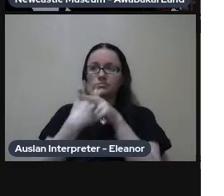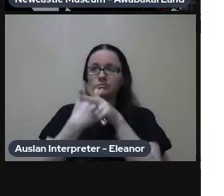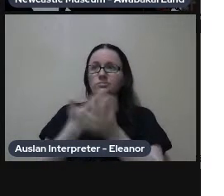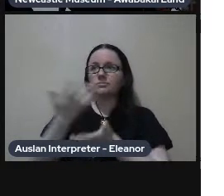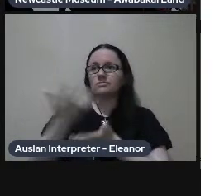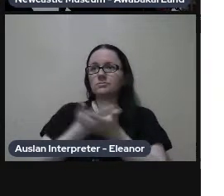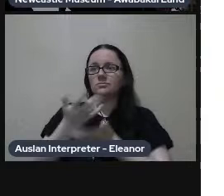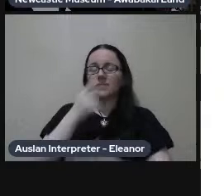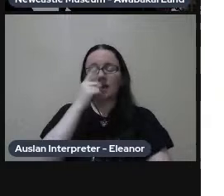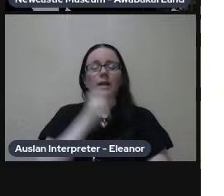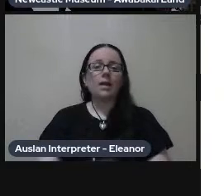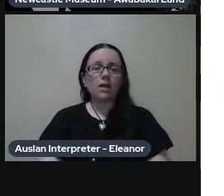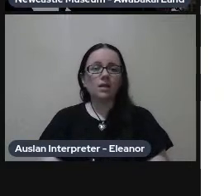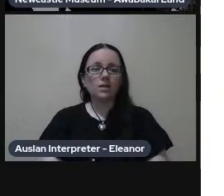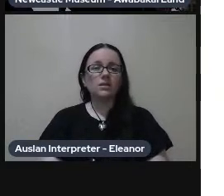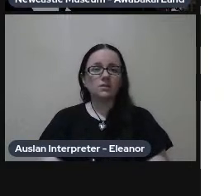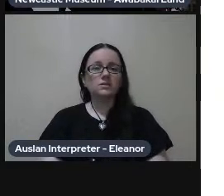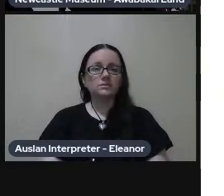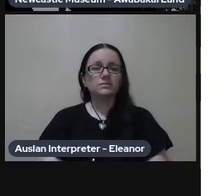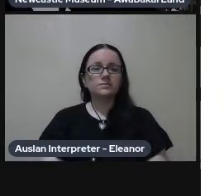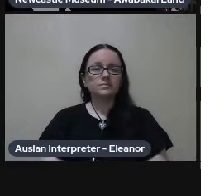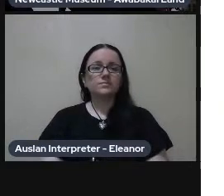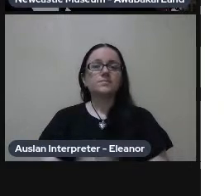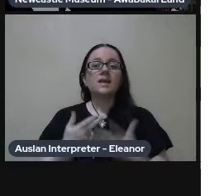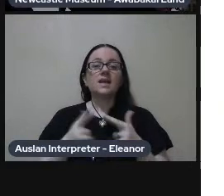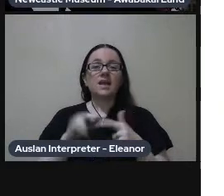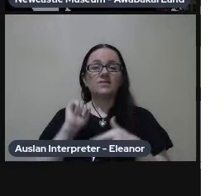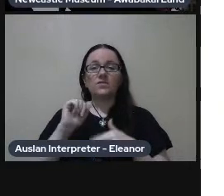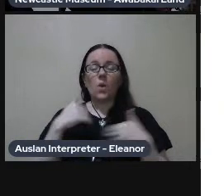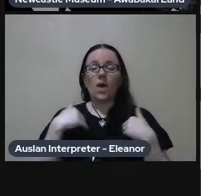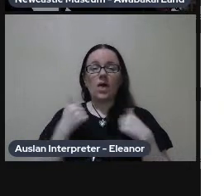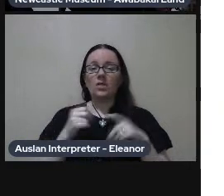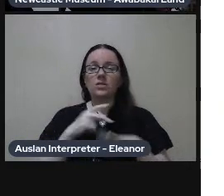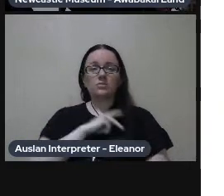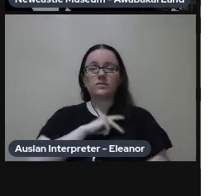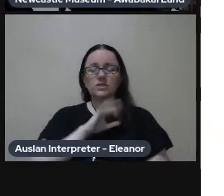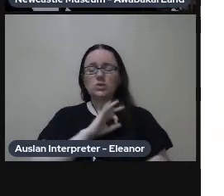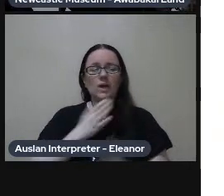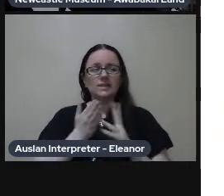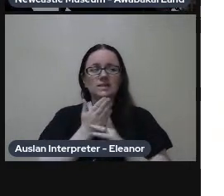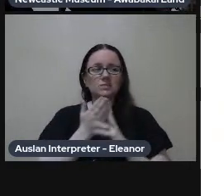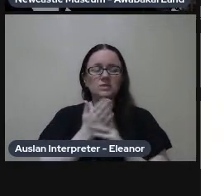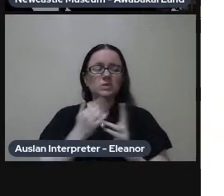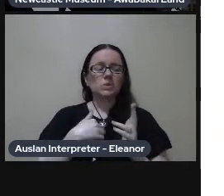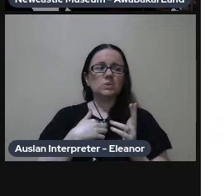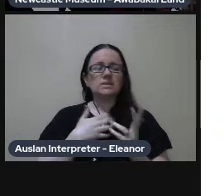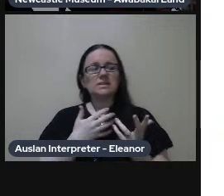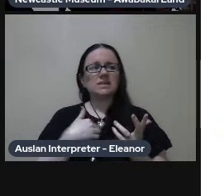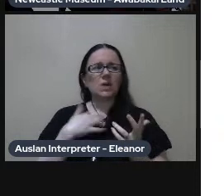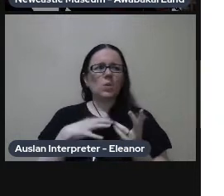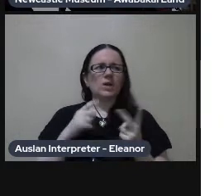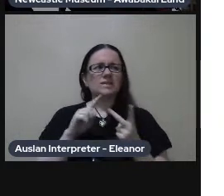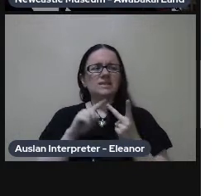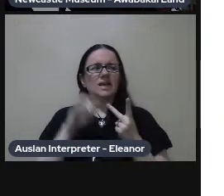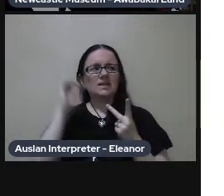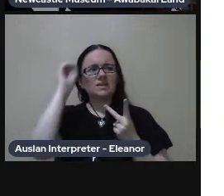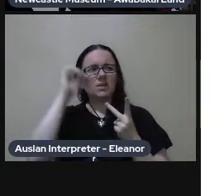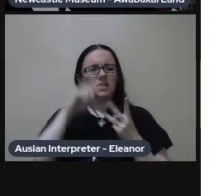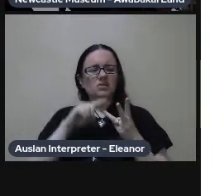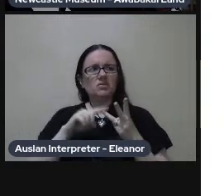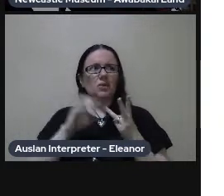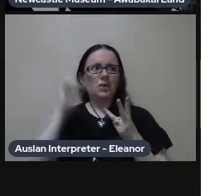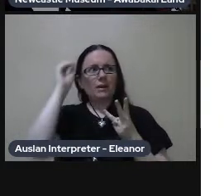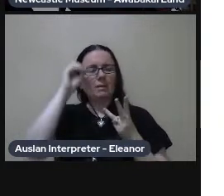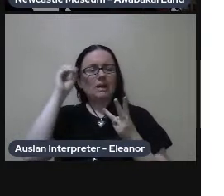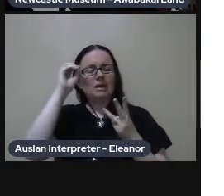for. If your health professional is not accessible or you'd like some second or third opinions, I'd like to